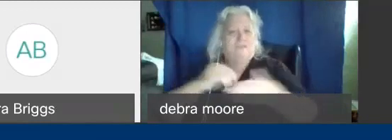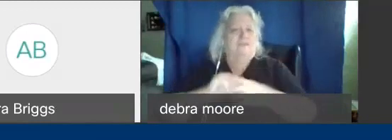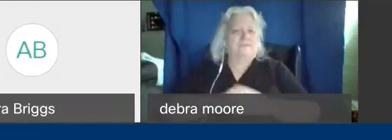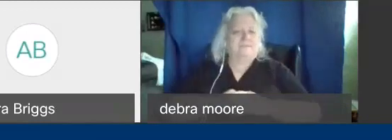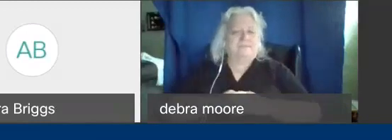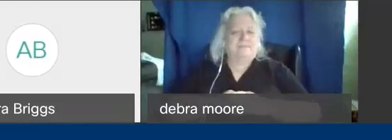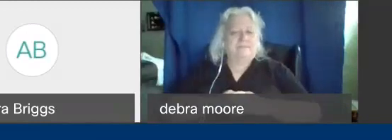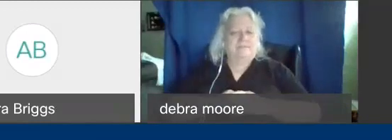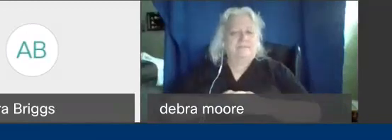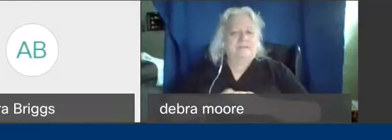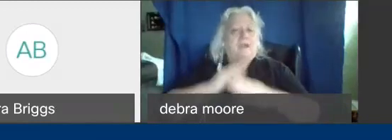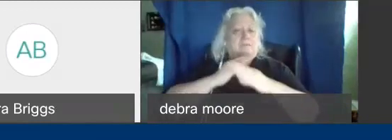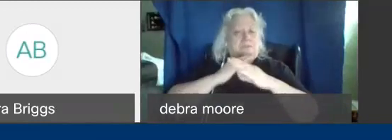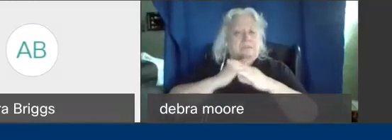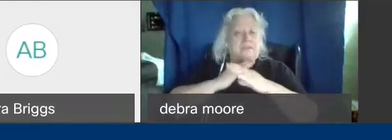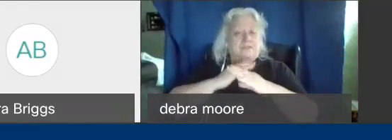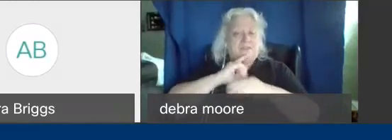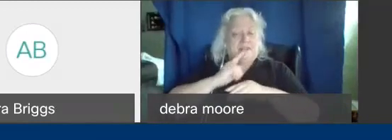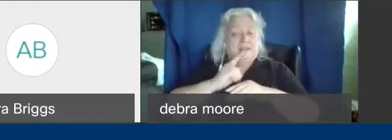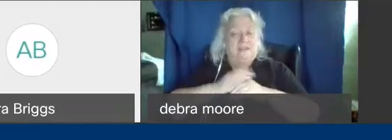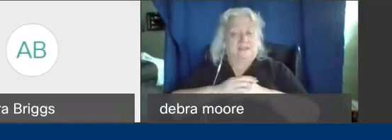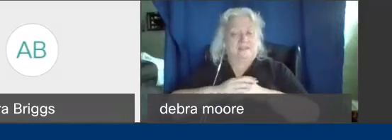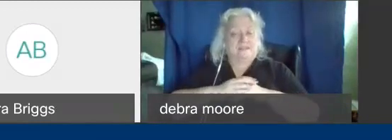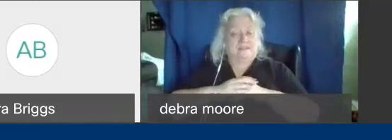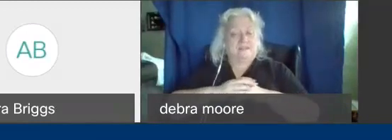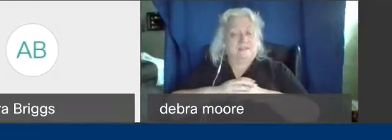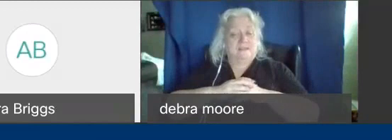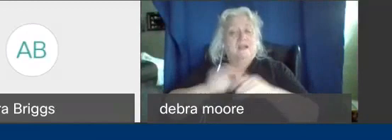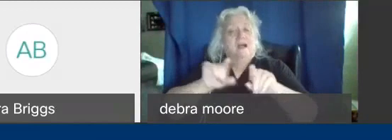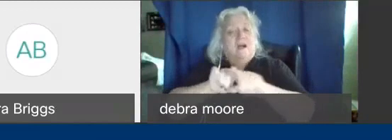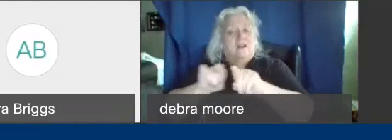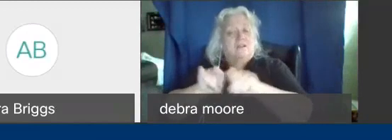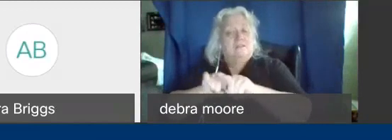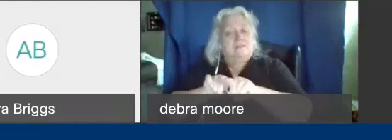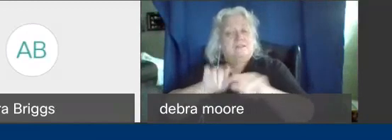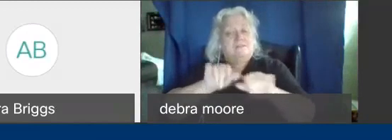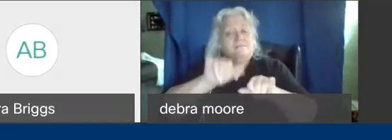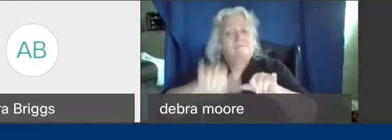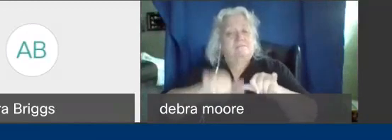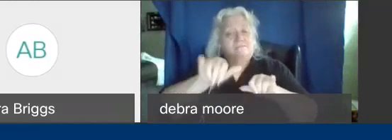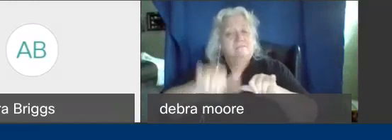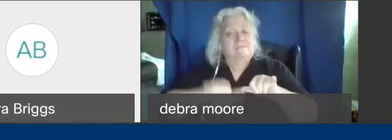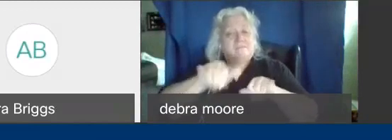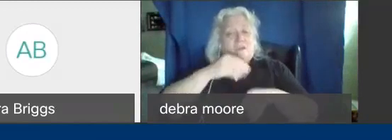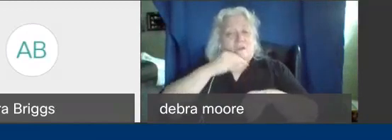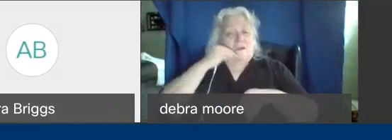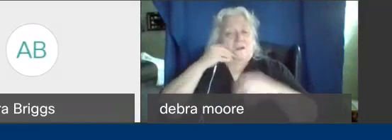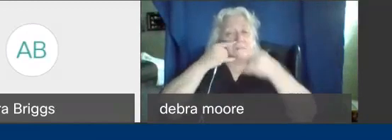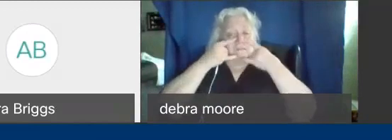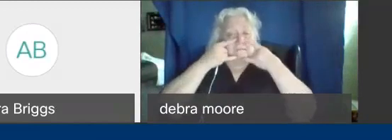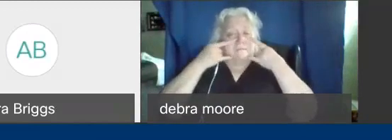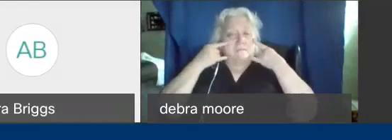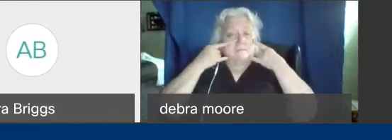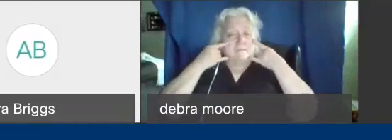And prevention, the best way to prevent is also to stay home, wear a mask, cover coughs